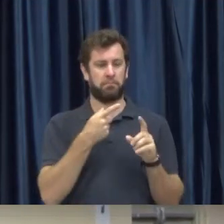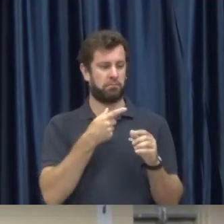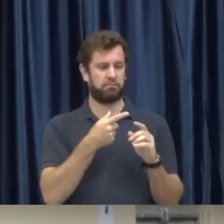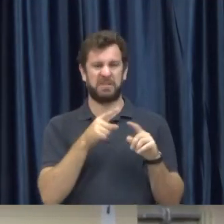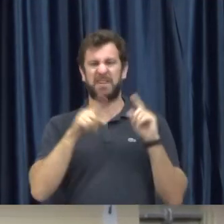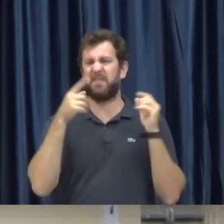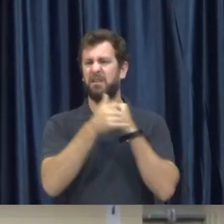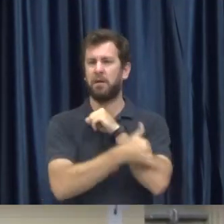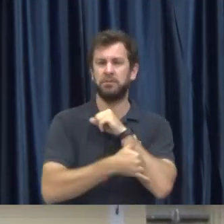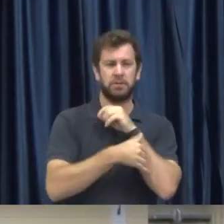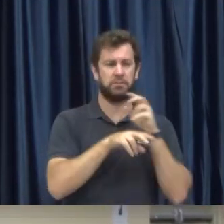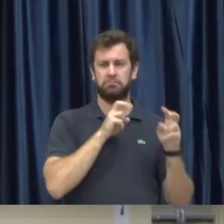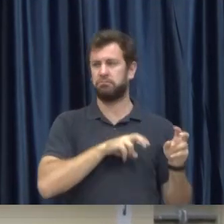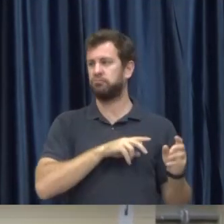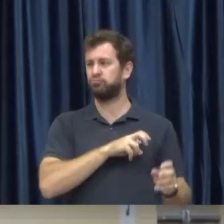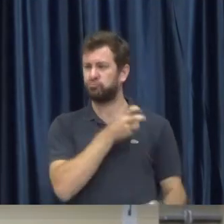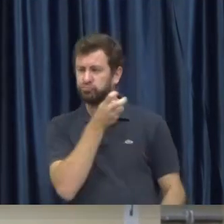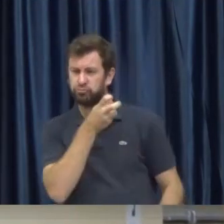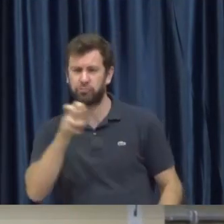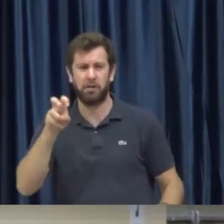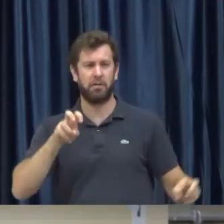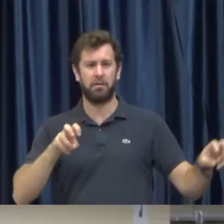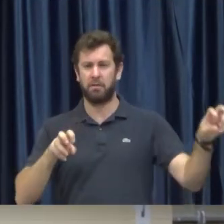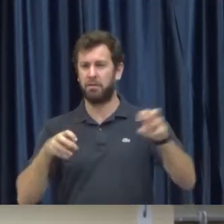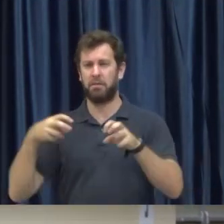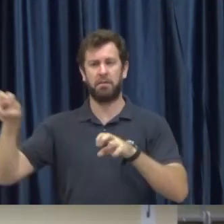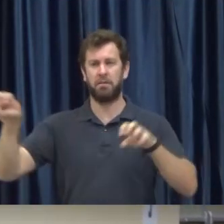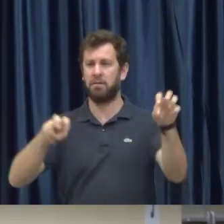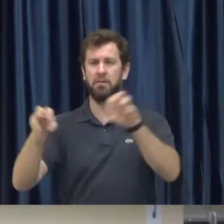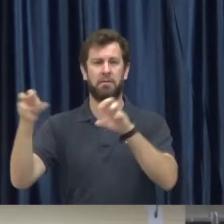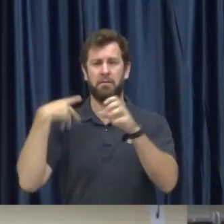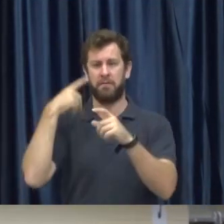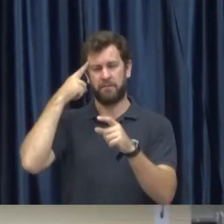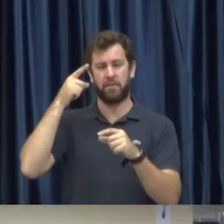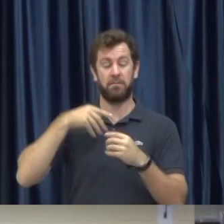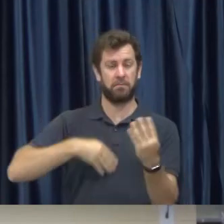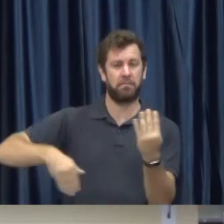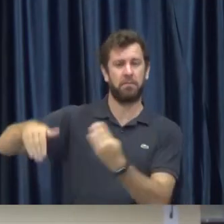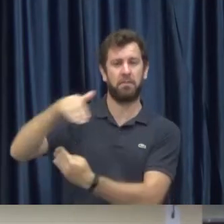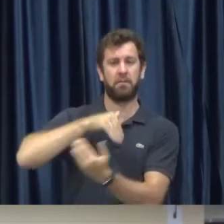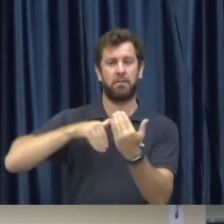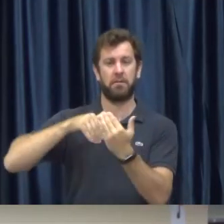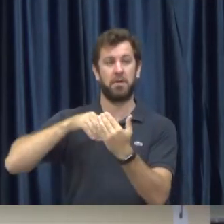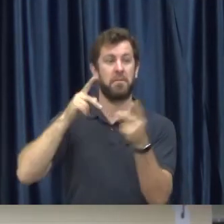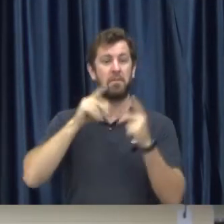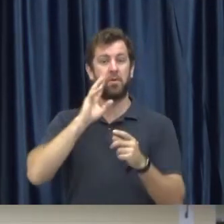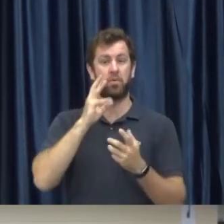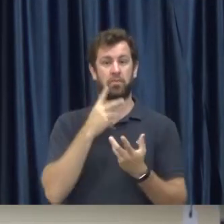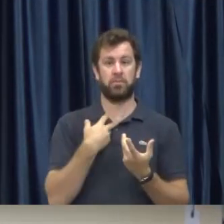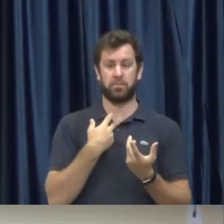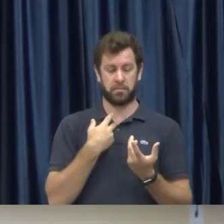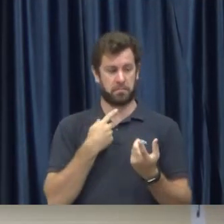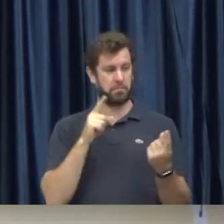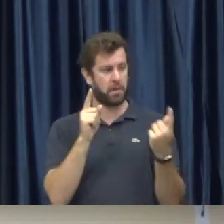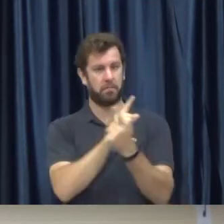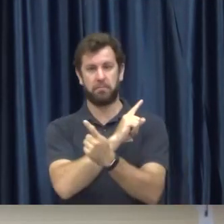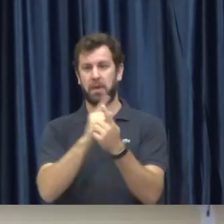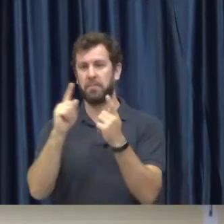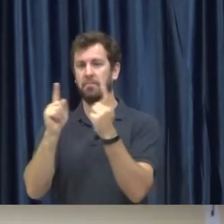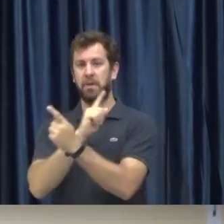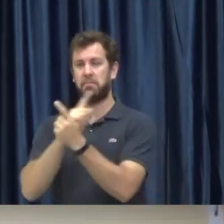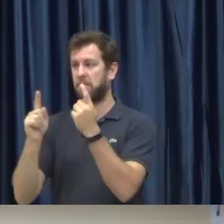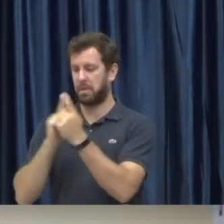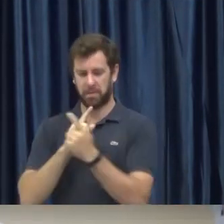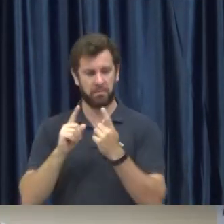And for most of us, making the pilgrimage was the first time we met people from distant parts of the